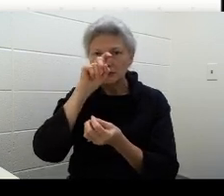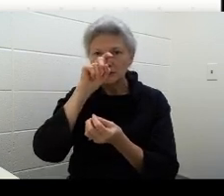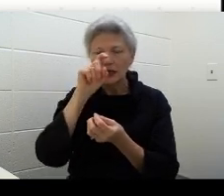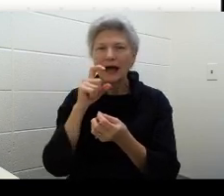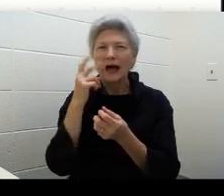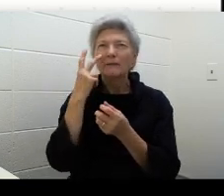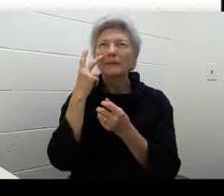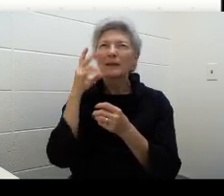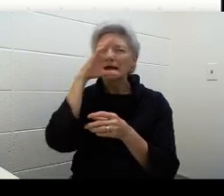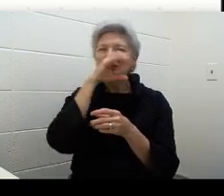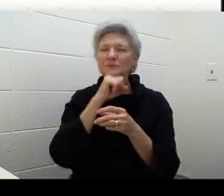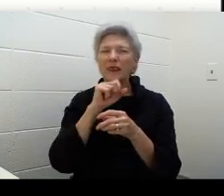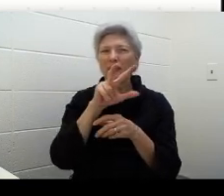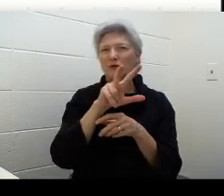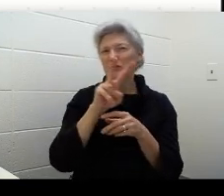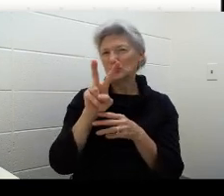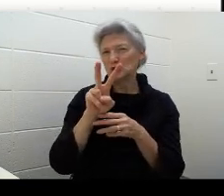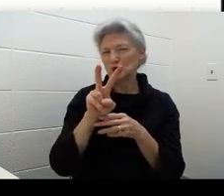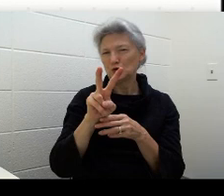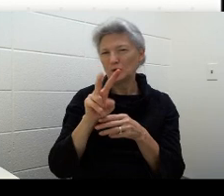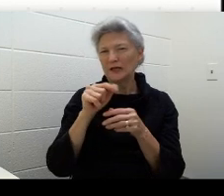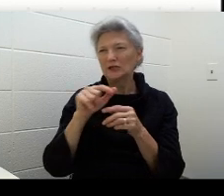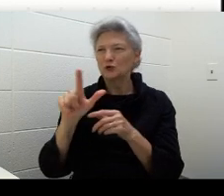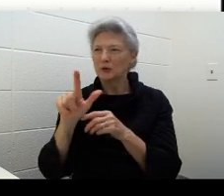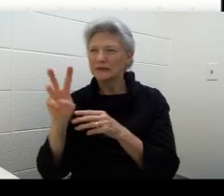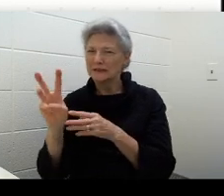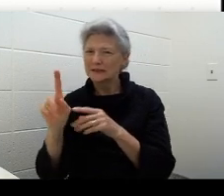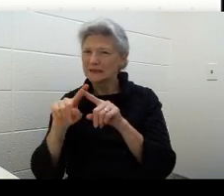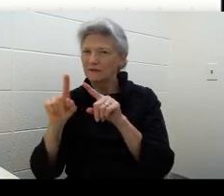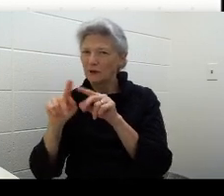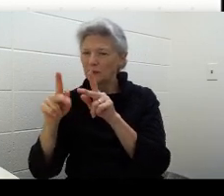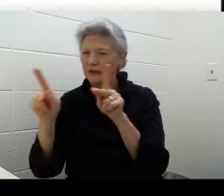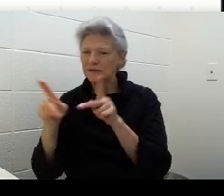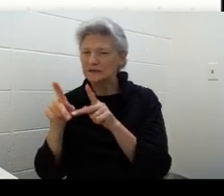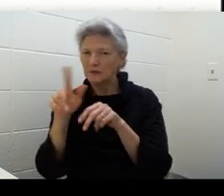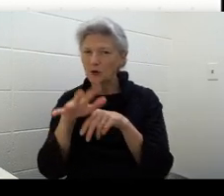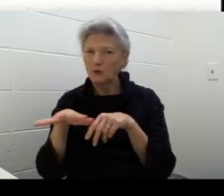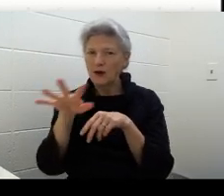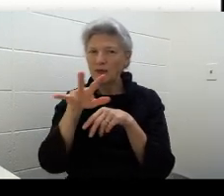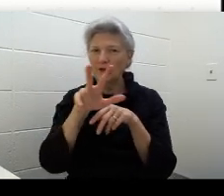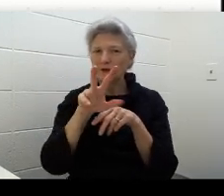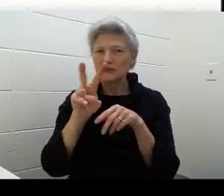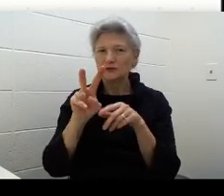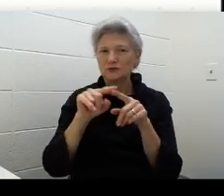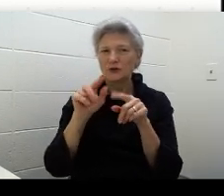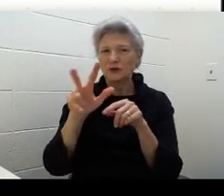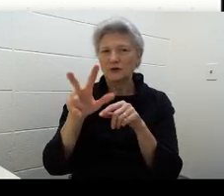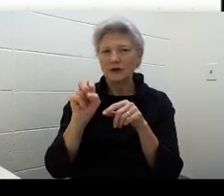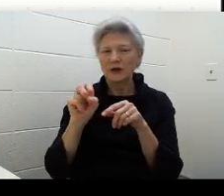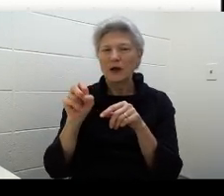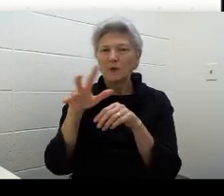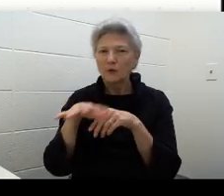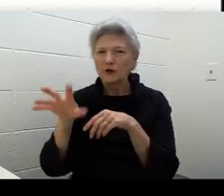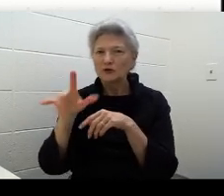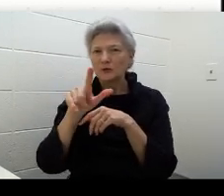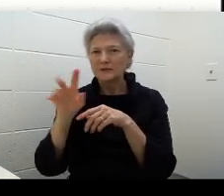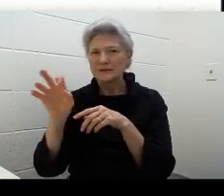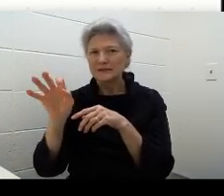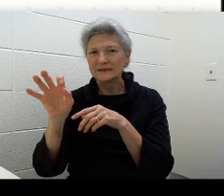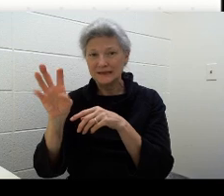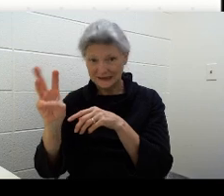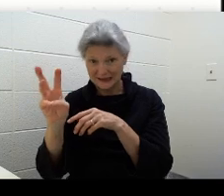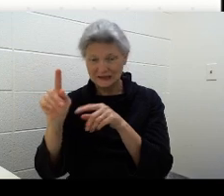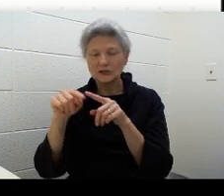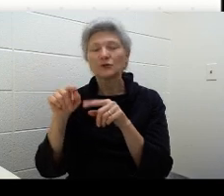see 32 bald eagles in 26 locations. So I'm going to round 32 to 30. I'm going to round 26